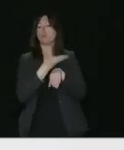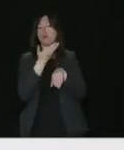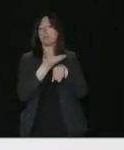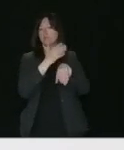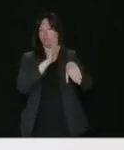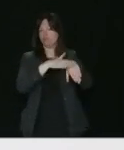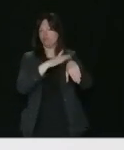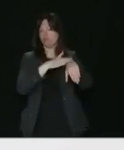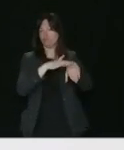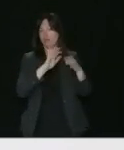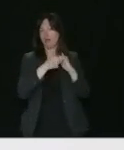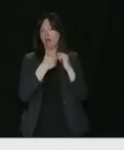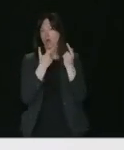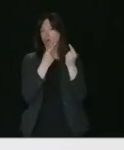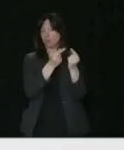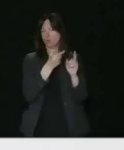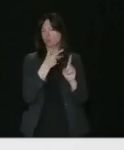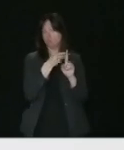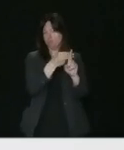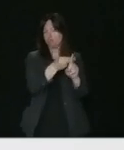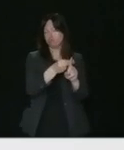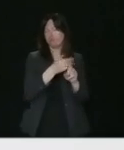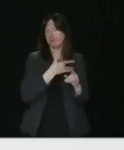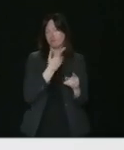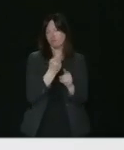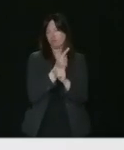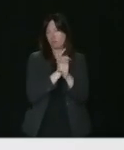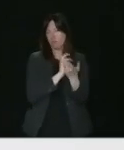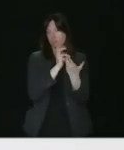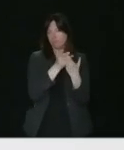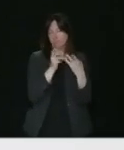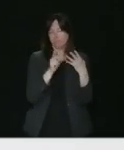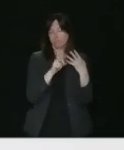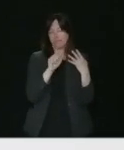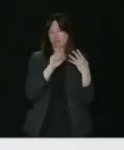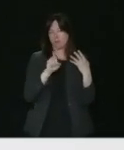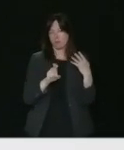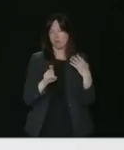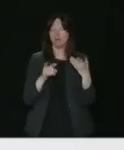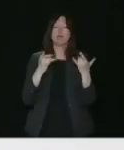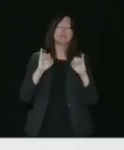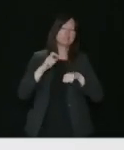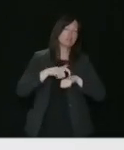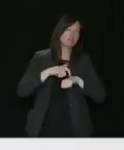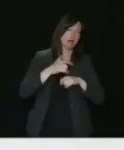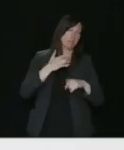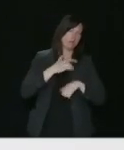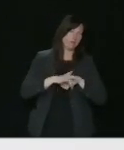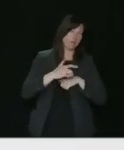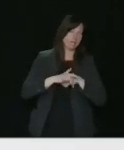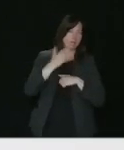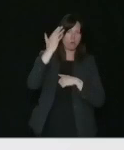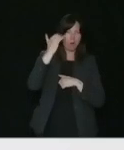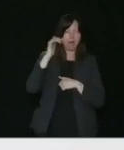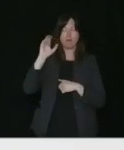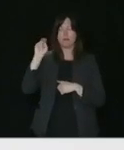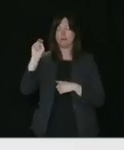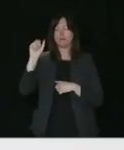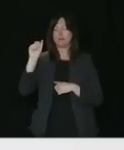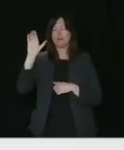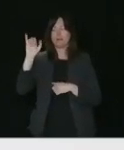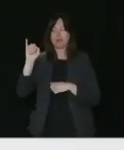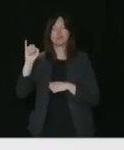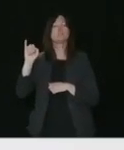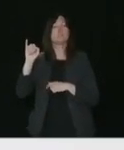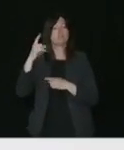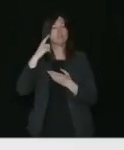as necessary and appropriate. I think there is I think a bit of time, because we are NACI has recommended